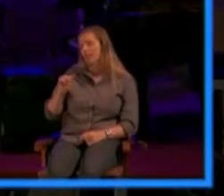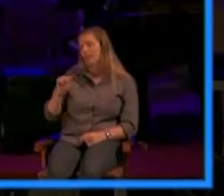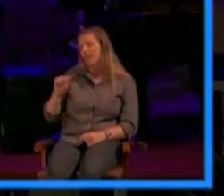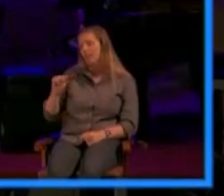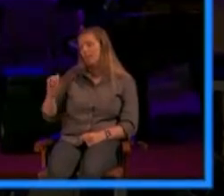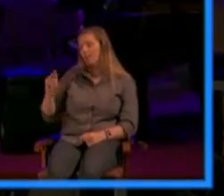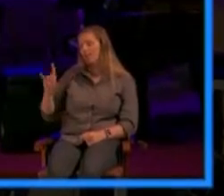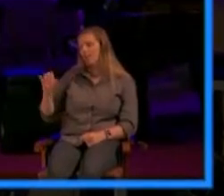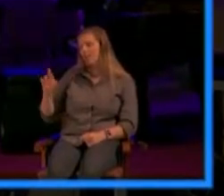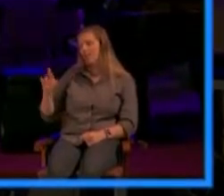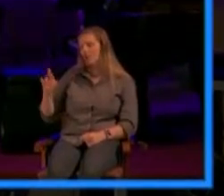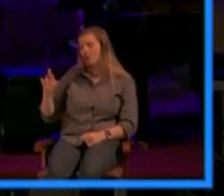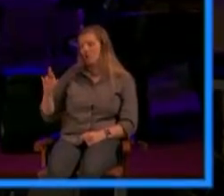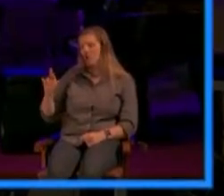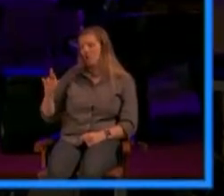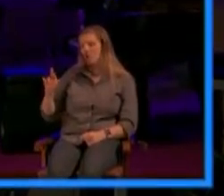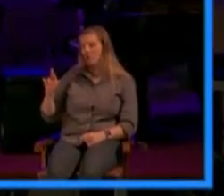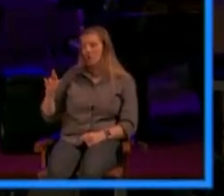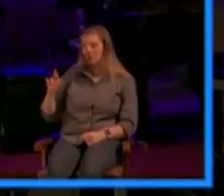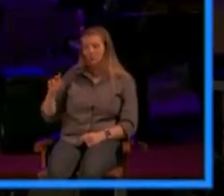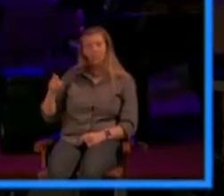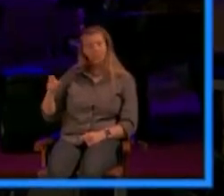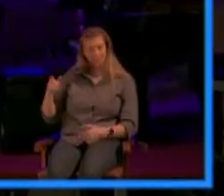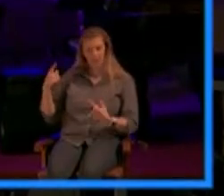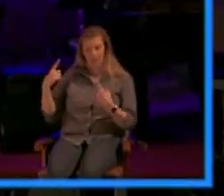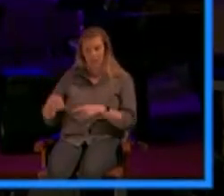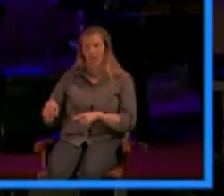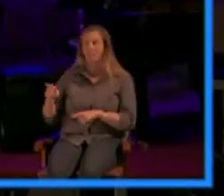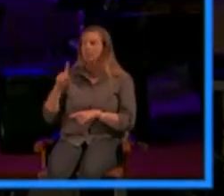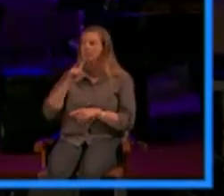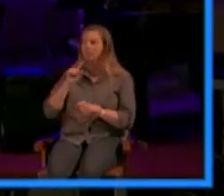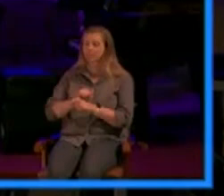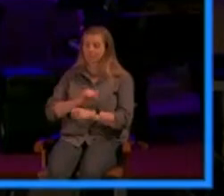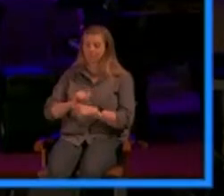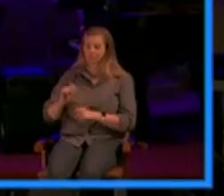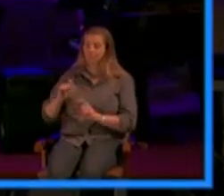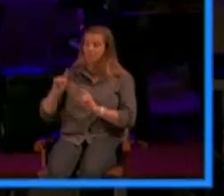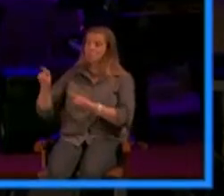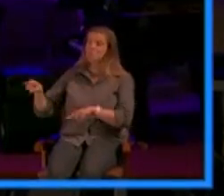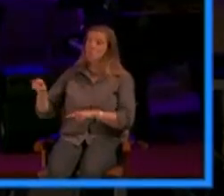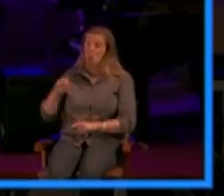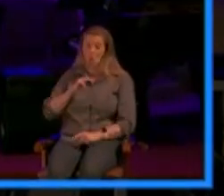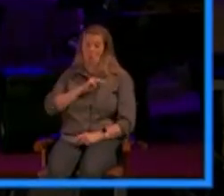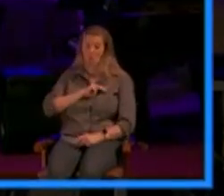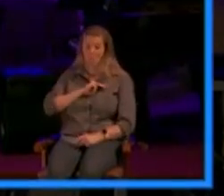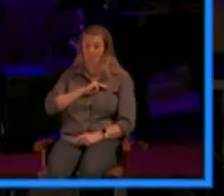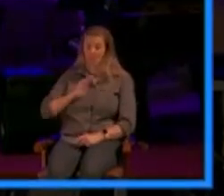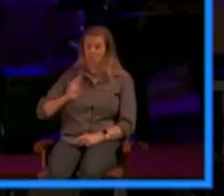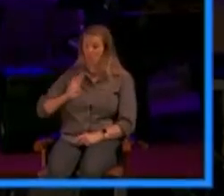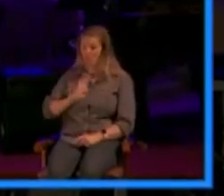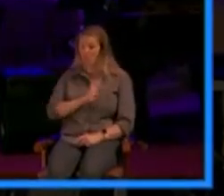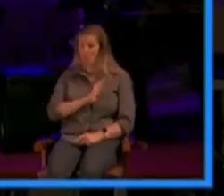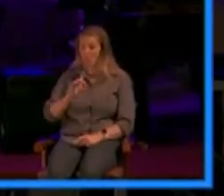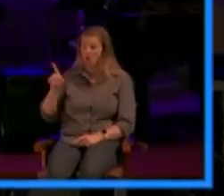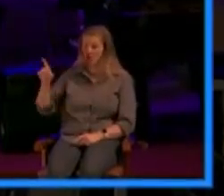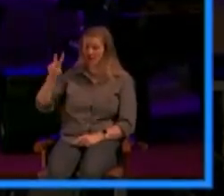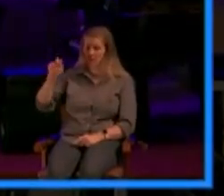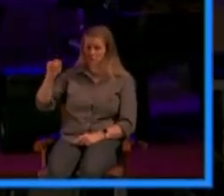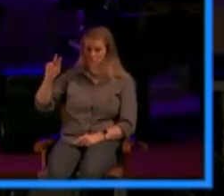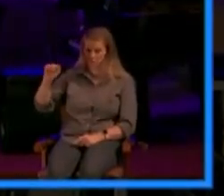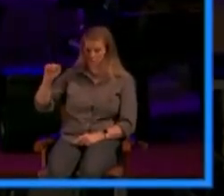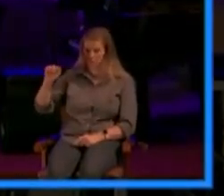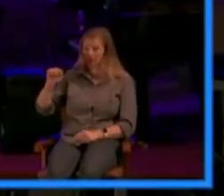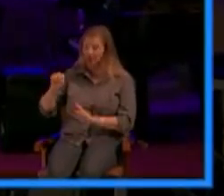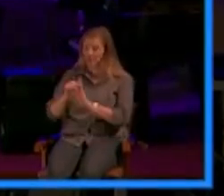Richmond, Virginia. And I'd never seen this until just about a year and a half ago, and I was up there, and they have